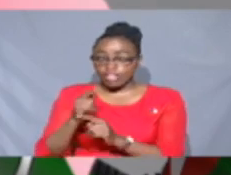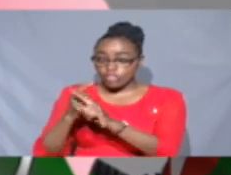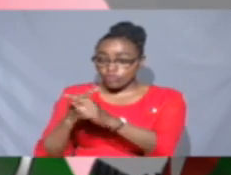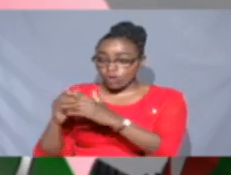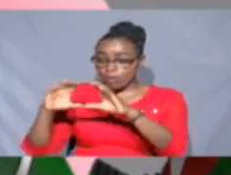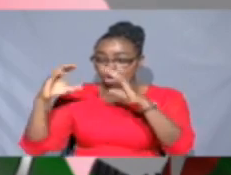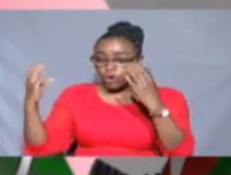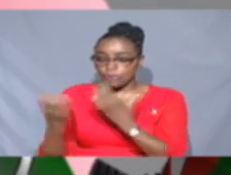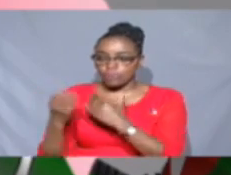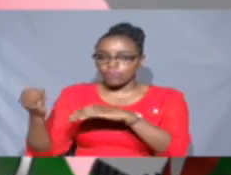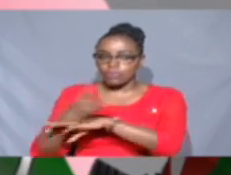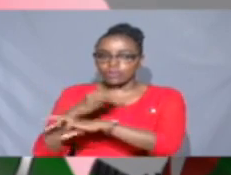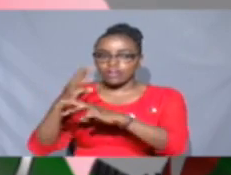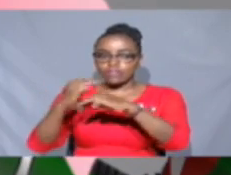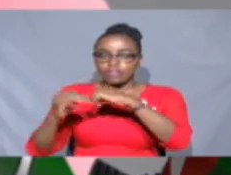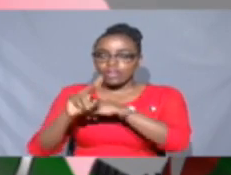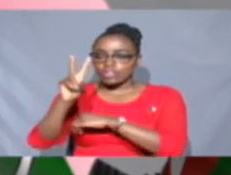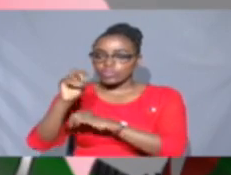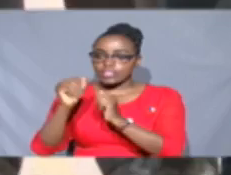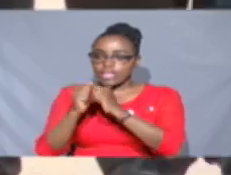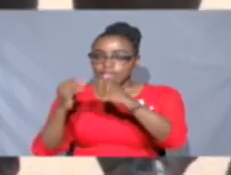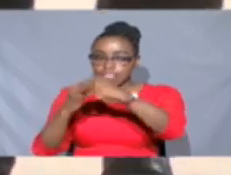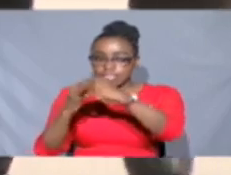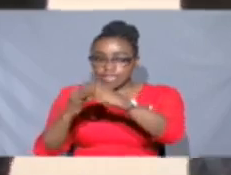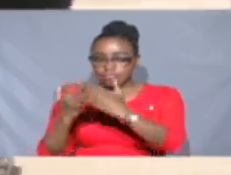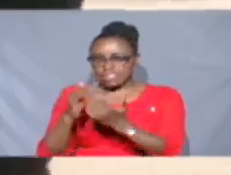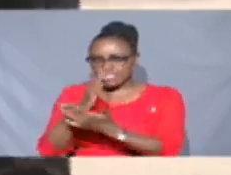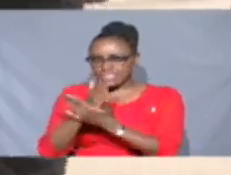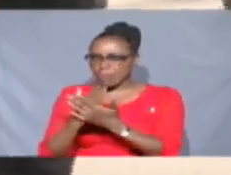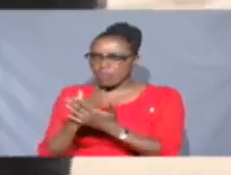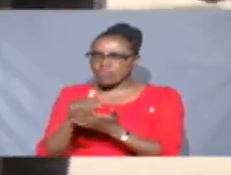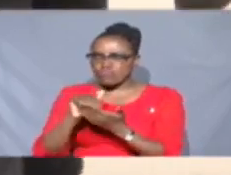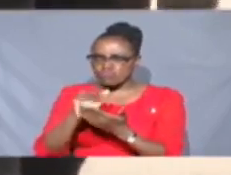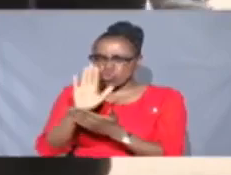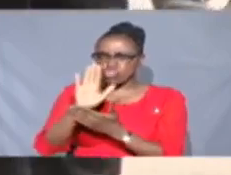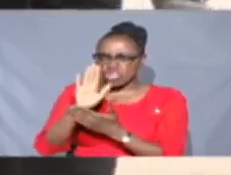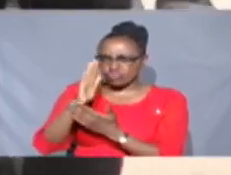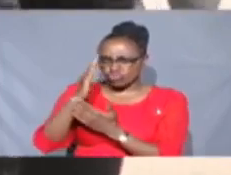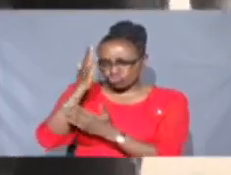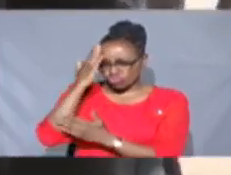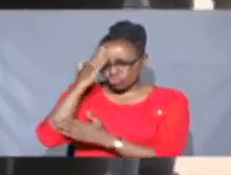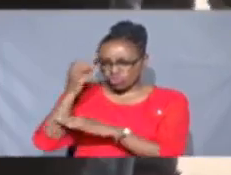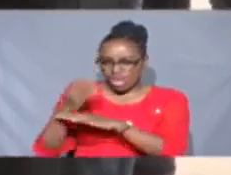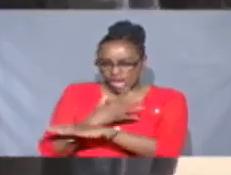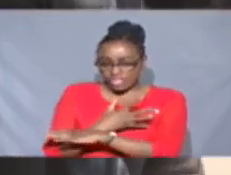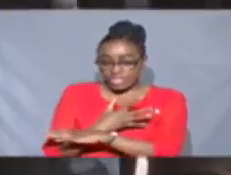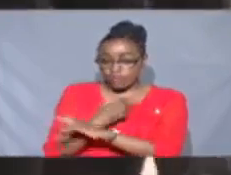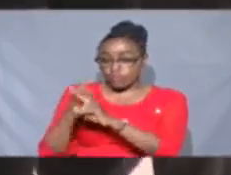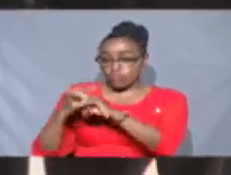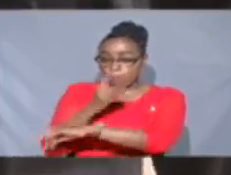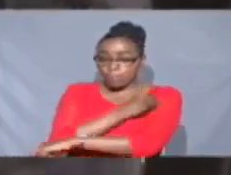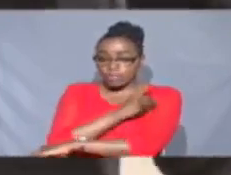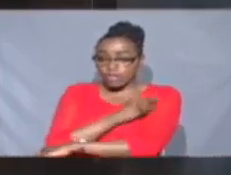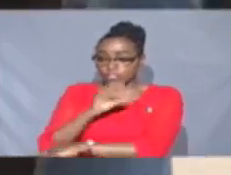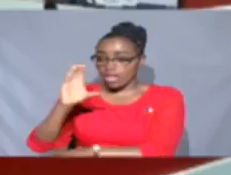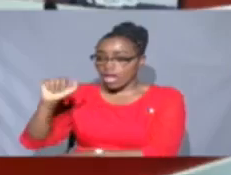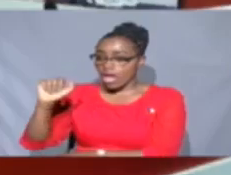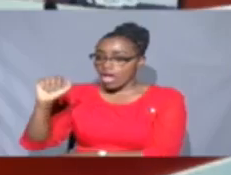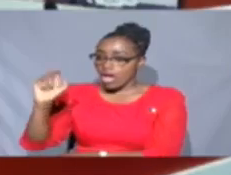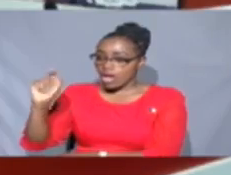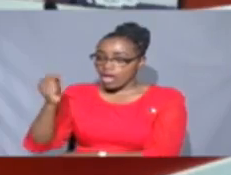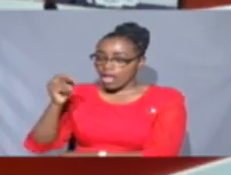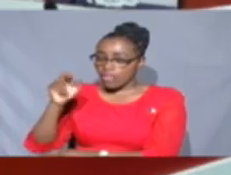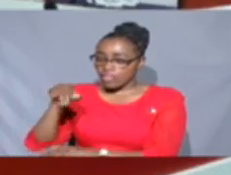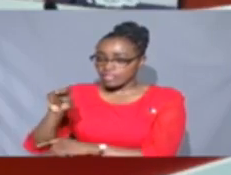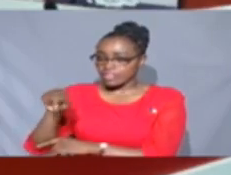to the Global Cancer Statistics of 2018. Some of the most common cancers in the country, according to Dr. Catherine Nyongesa, the